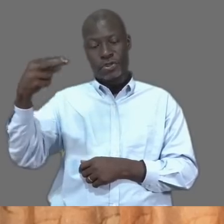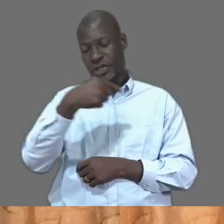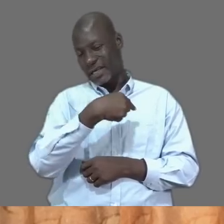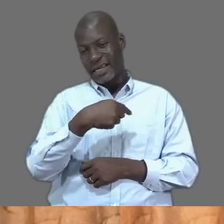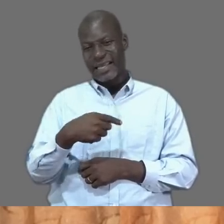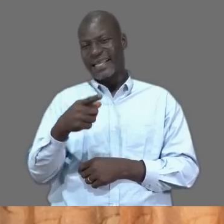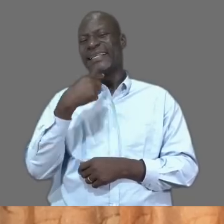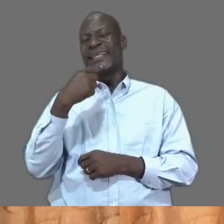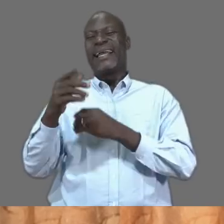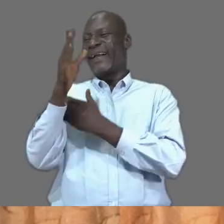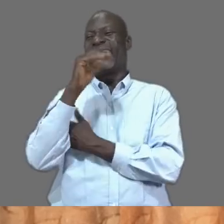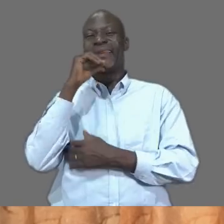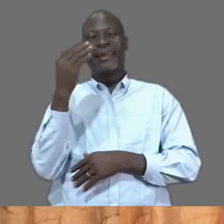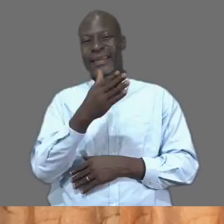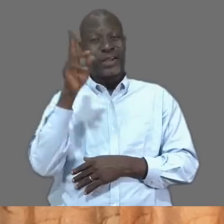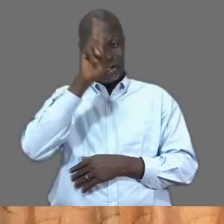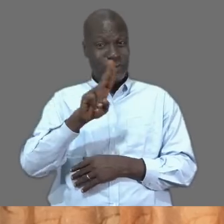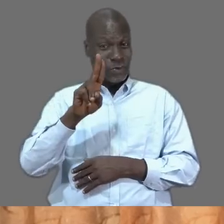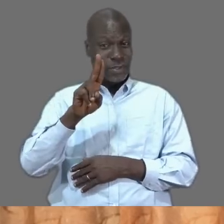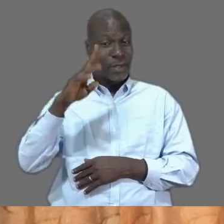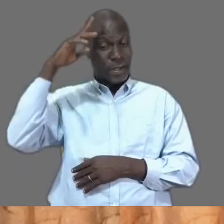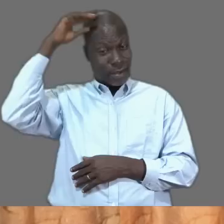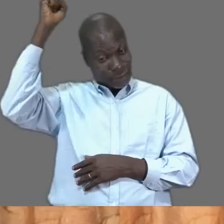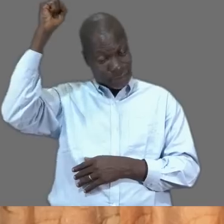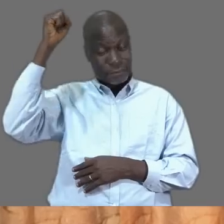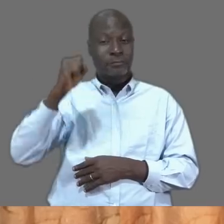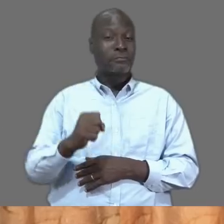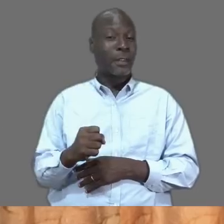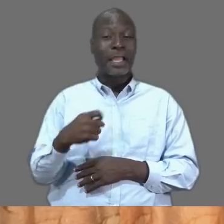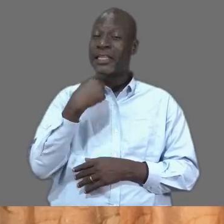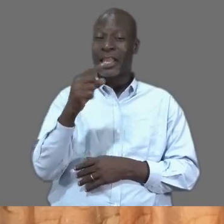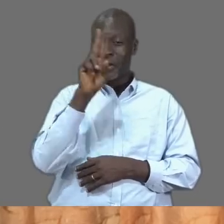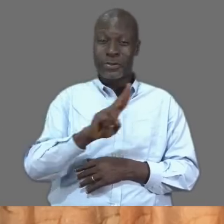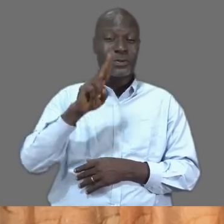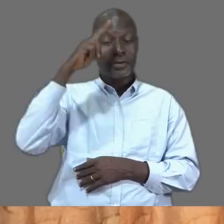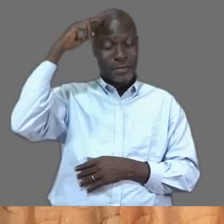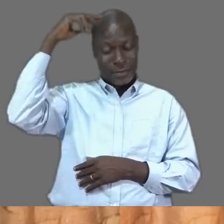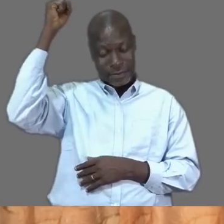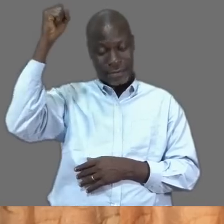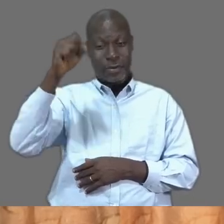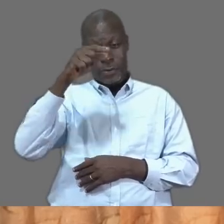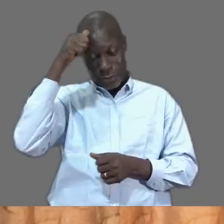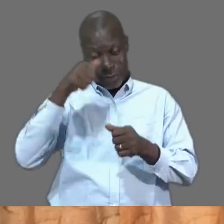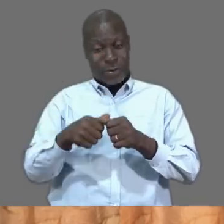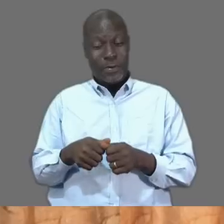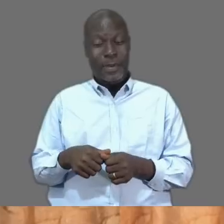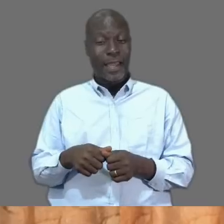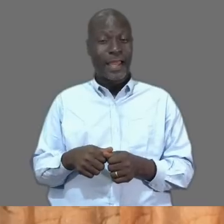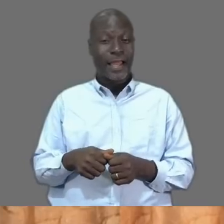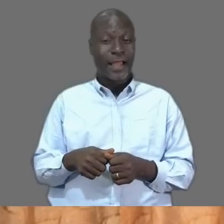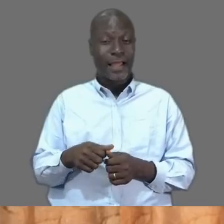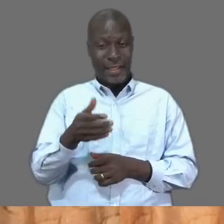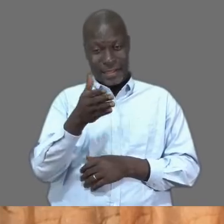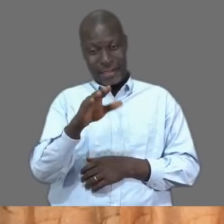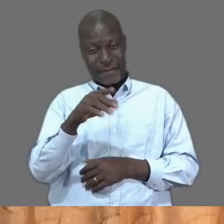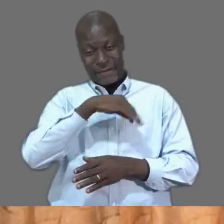nipa to wa use common sense avram ba muhye wo ho kai apre apre ameni no edie no